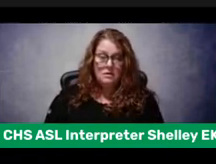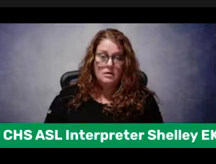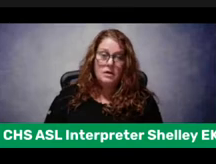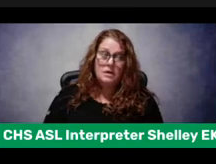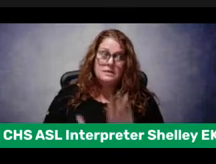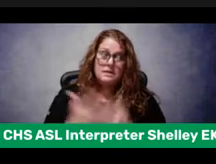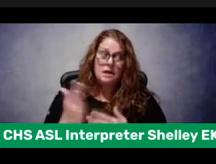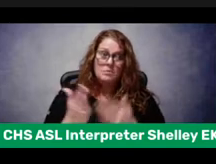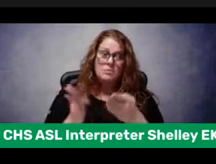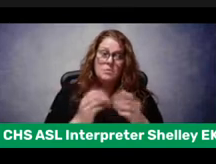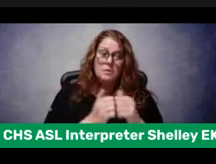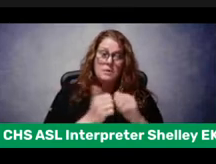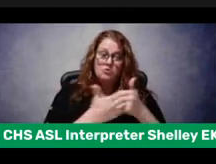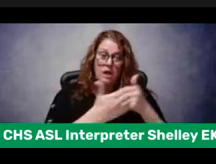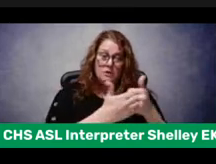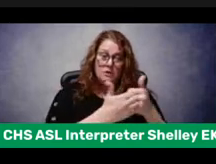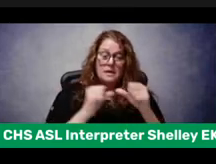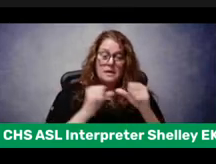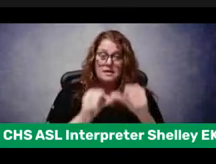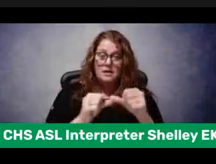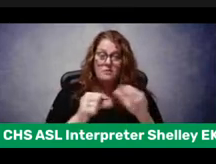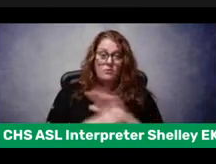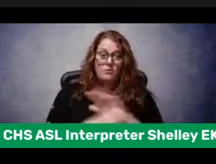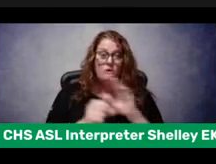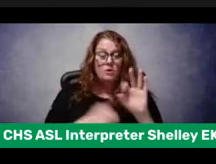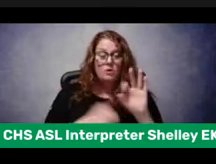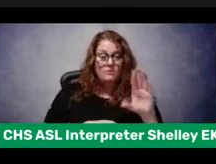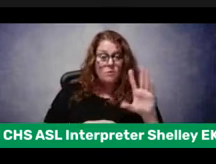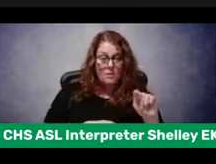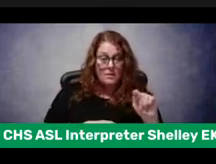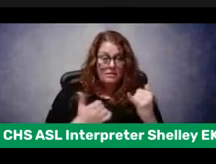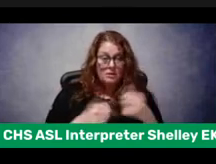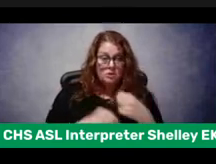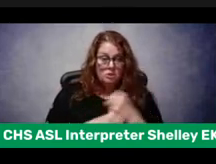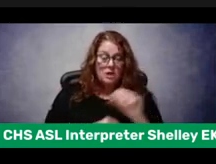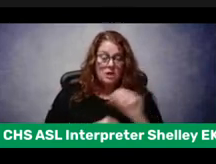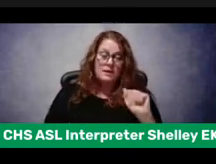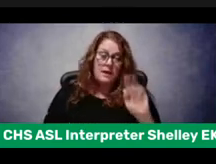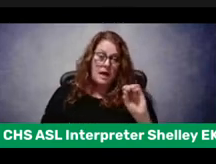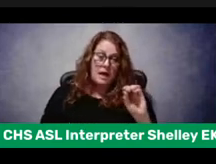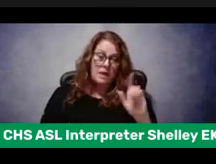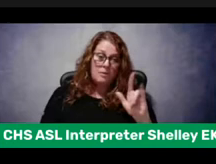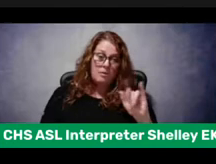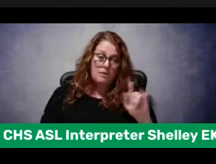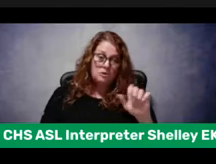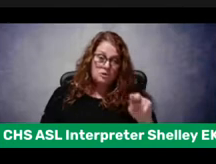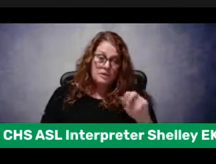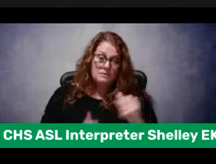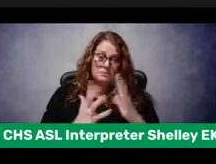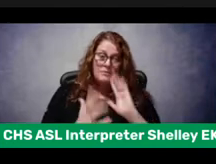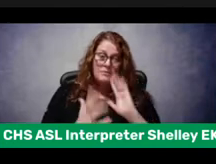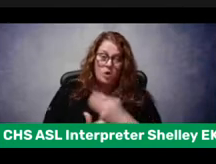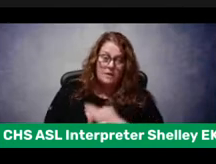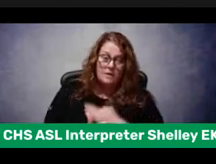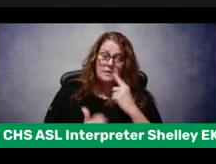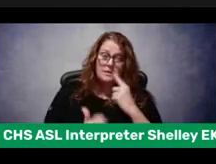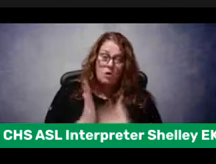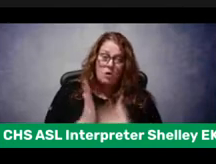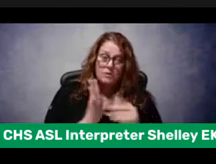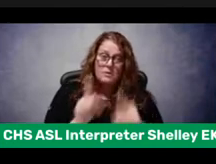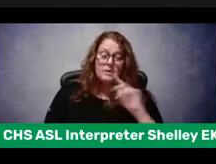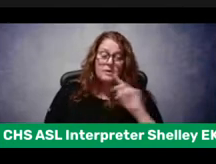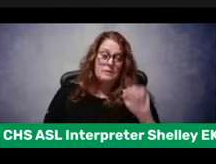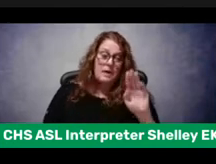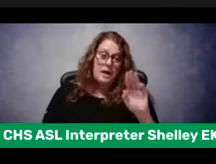maintaining their full format in this year. Abolition. And that comes up for us, and I think a lot of people think about